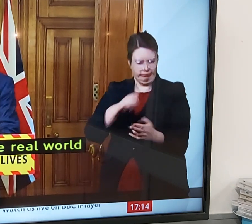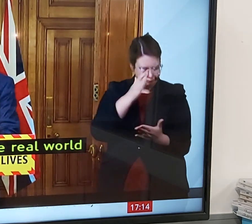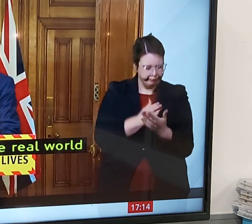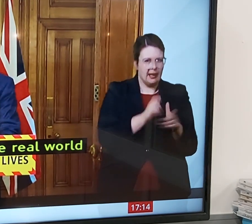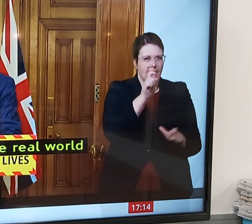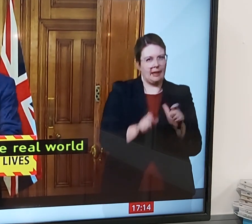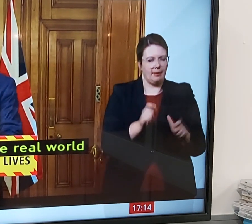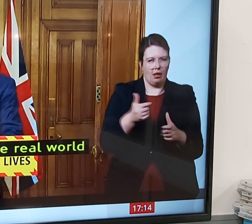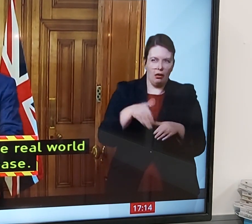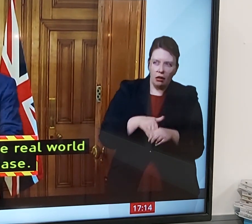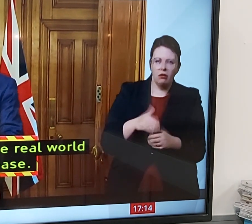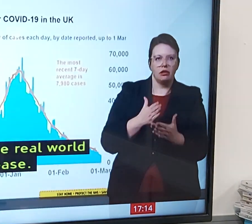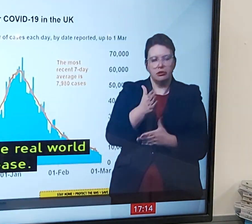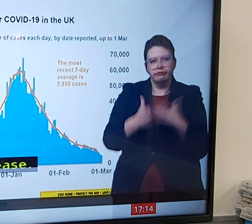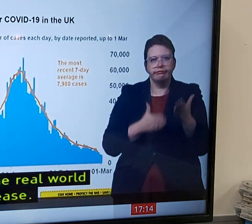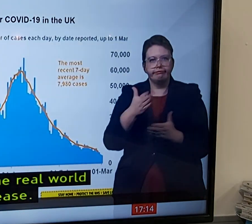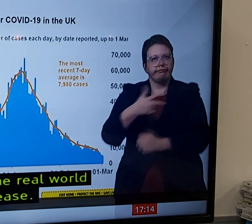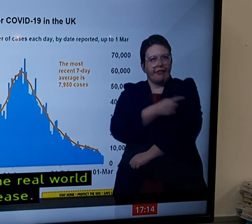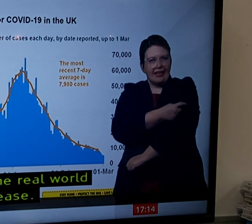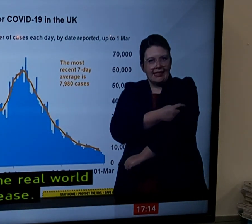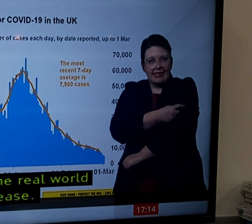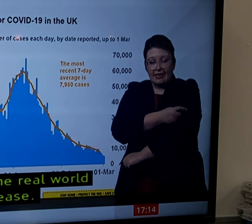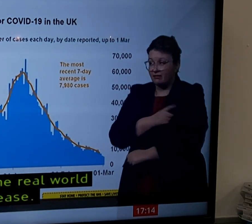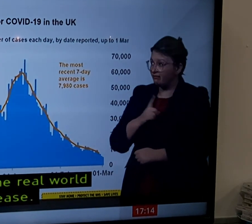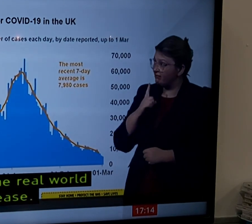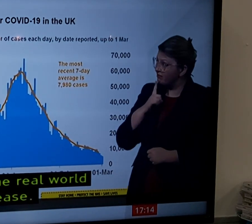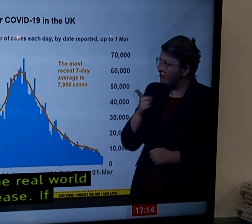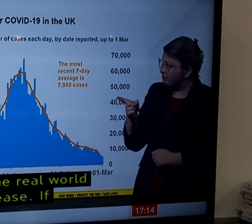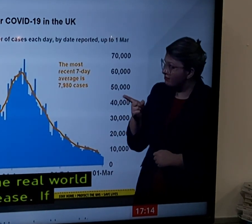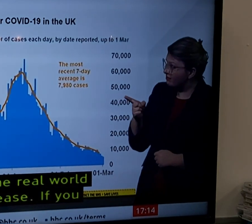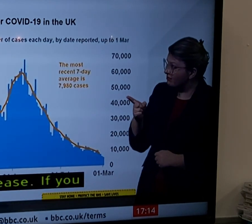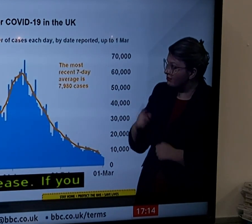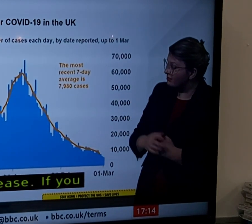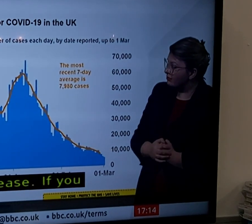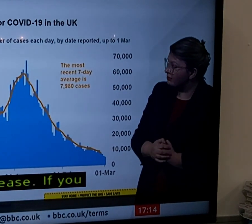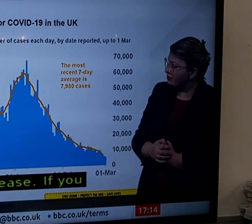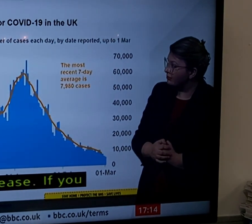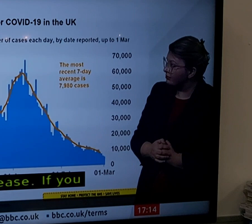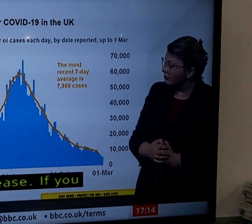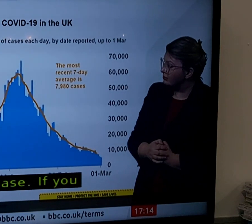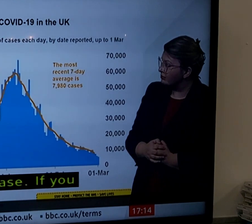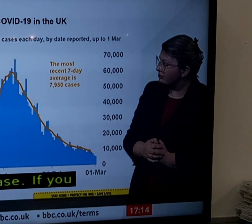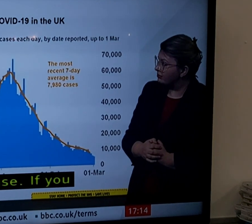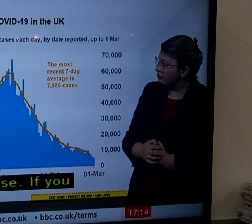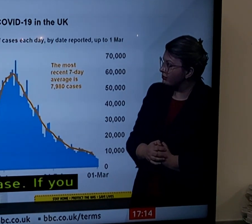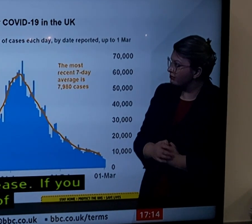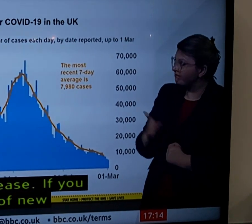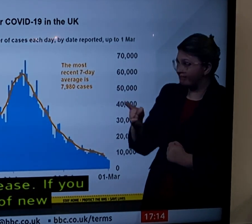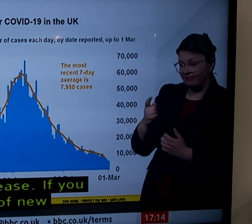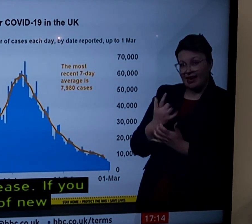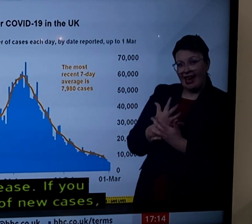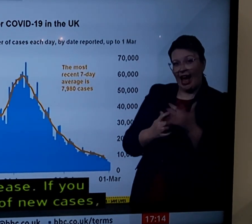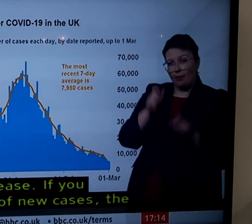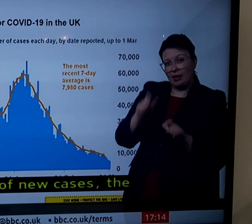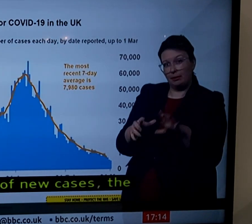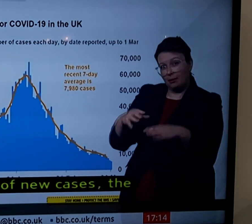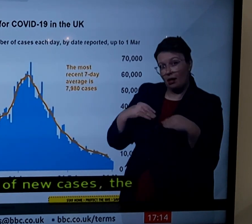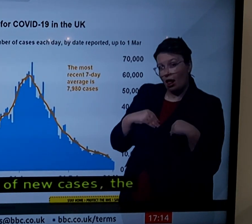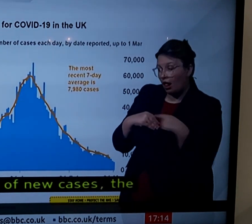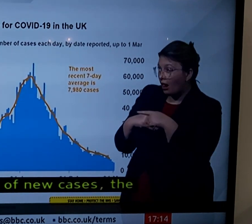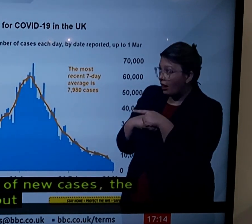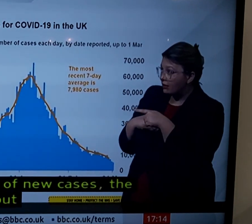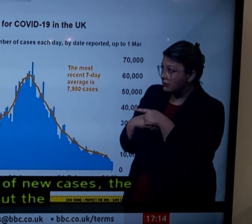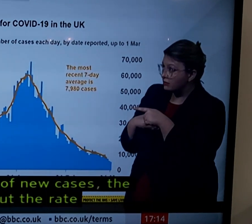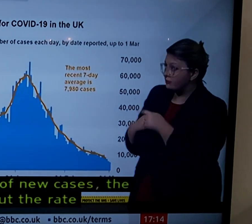as we described on Friday, the number of new cases is falling, but the rate of decline has slowed. This shows how we all